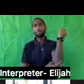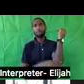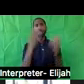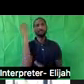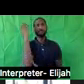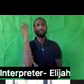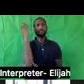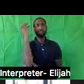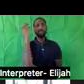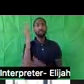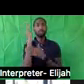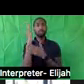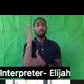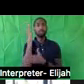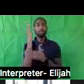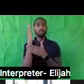And then to your forearms.